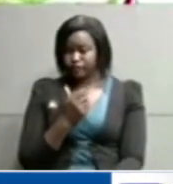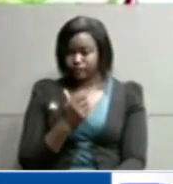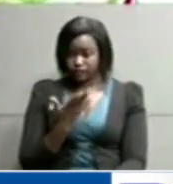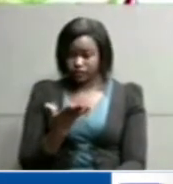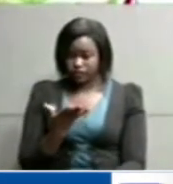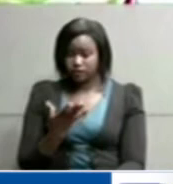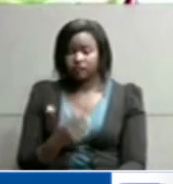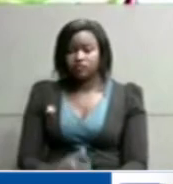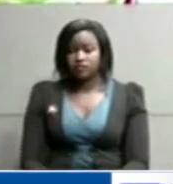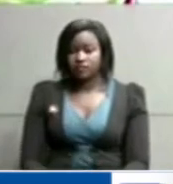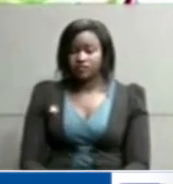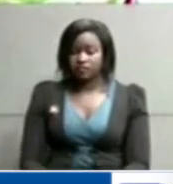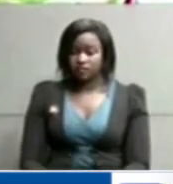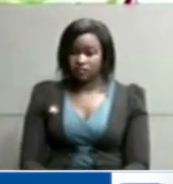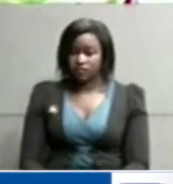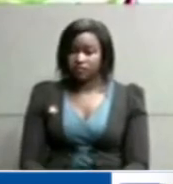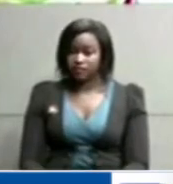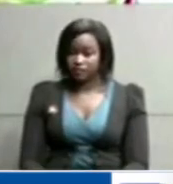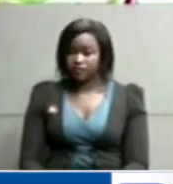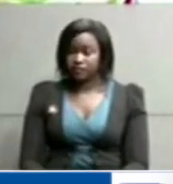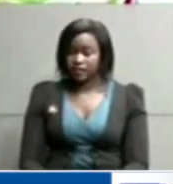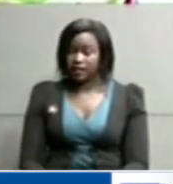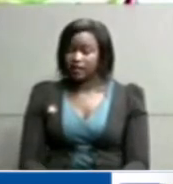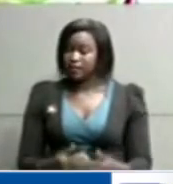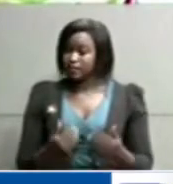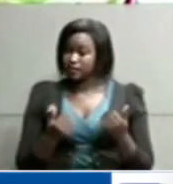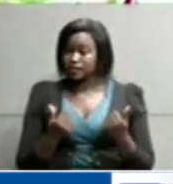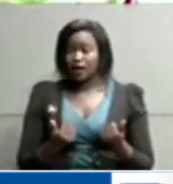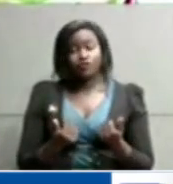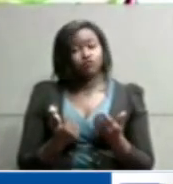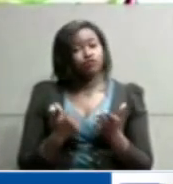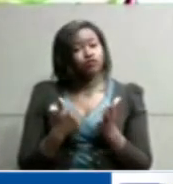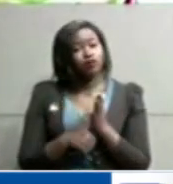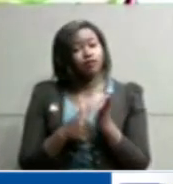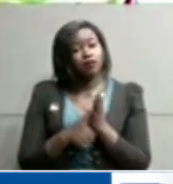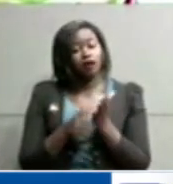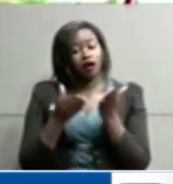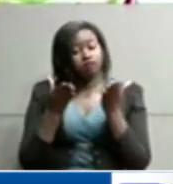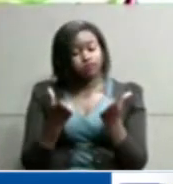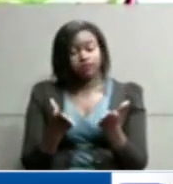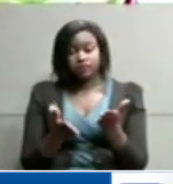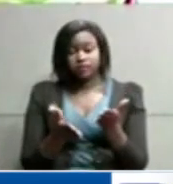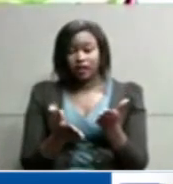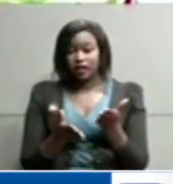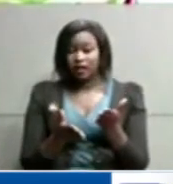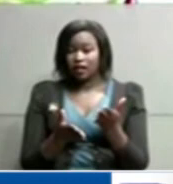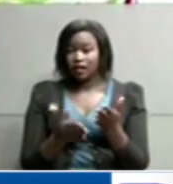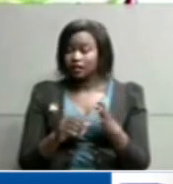So, ekizibu ekiri wano. Biri bintu bisatu.